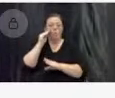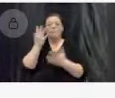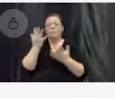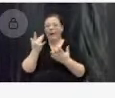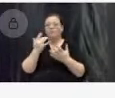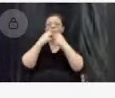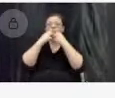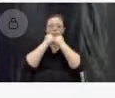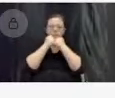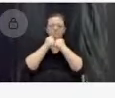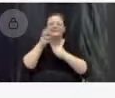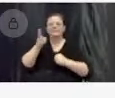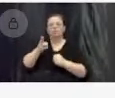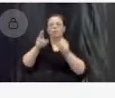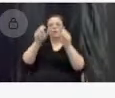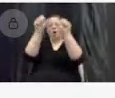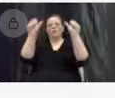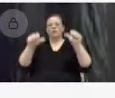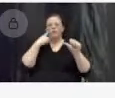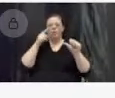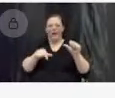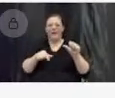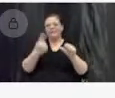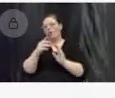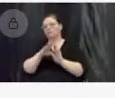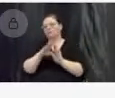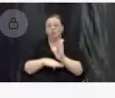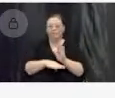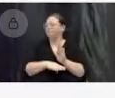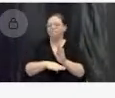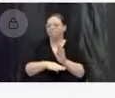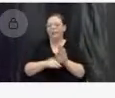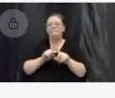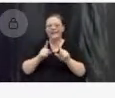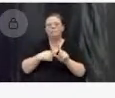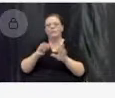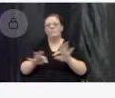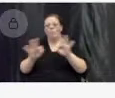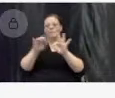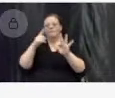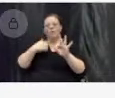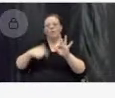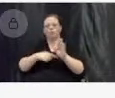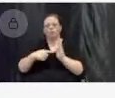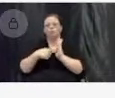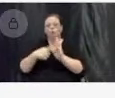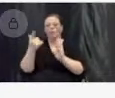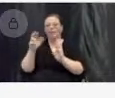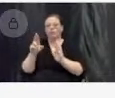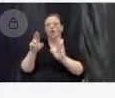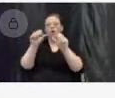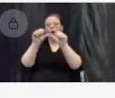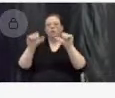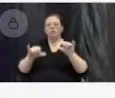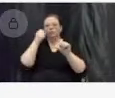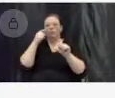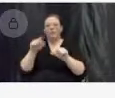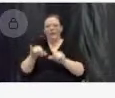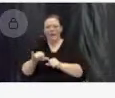preserved the historic architecture. This wasn't the cheapest way to do it, but it was important to us to showcase Little Rock's architecture,